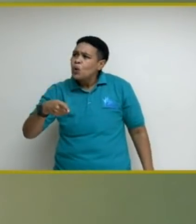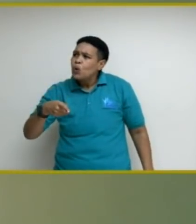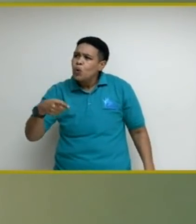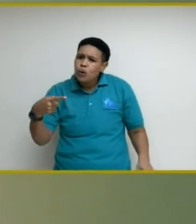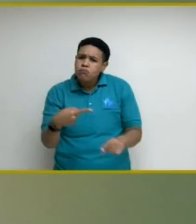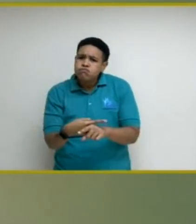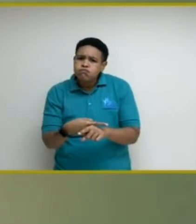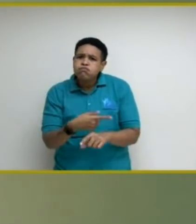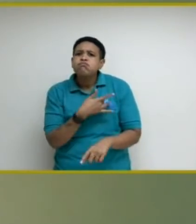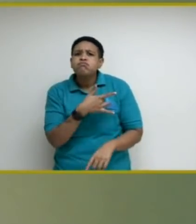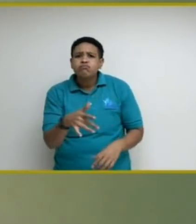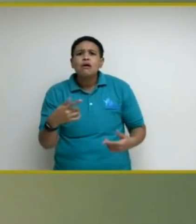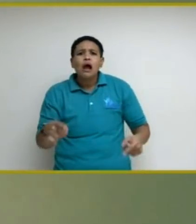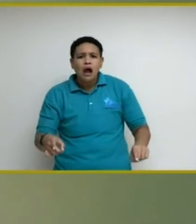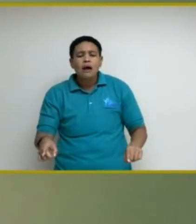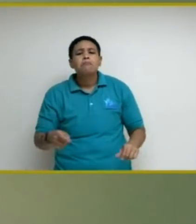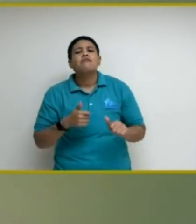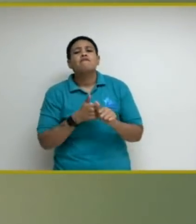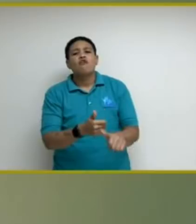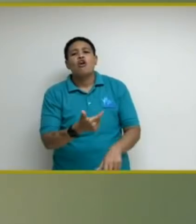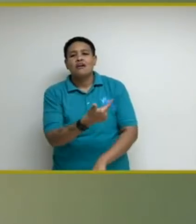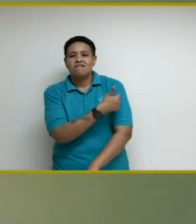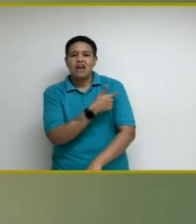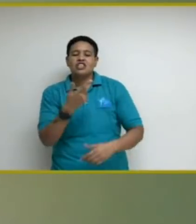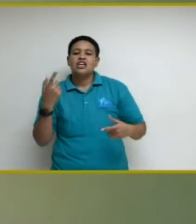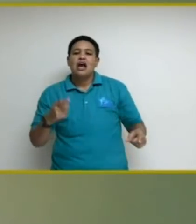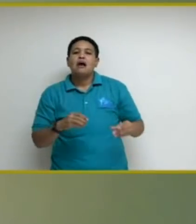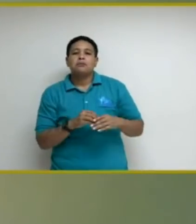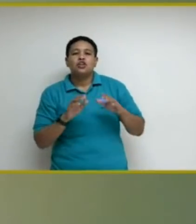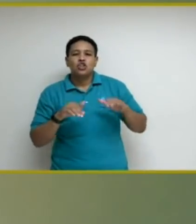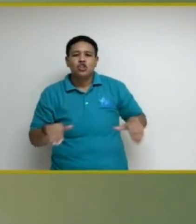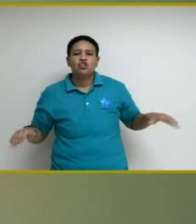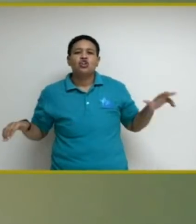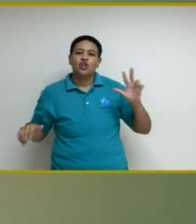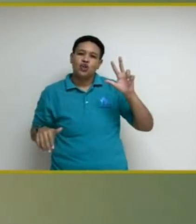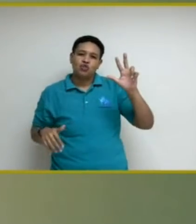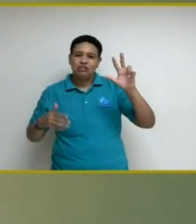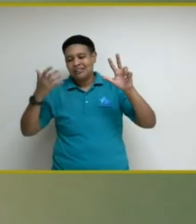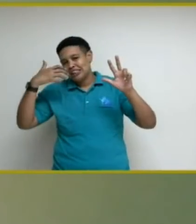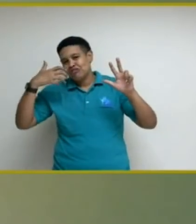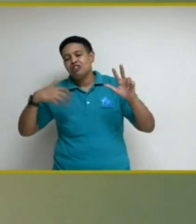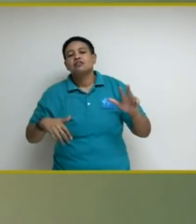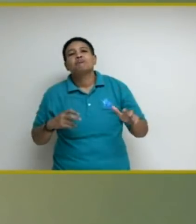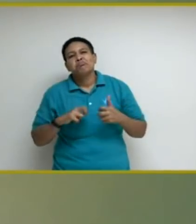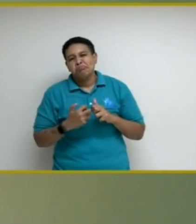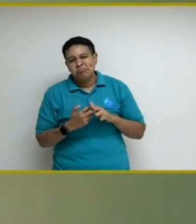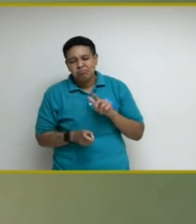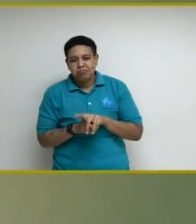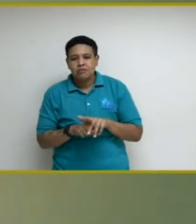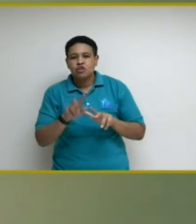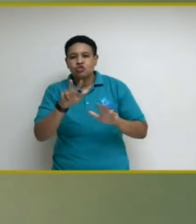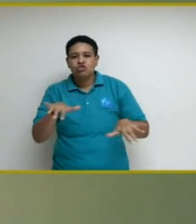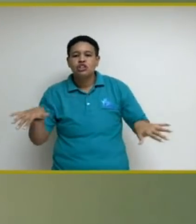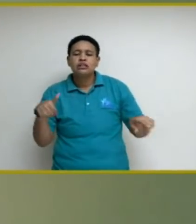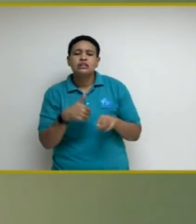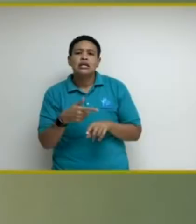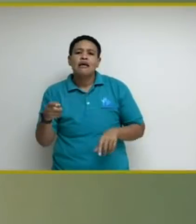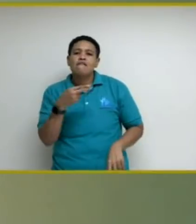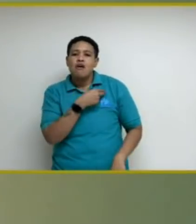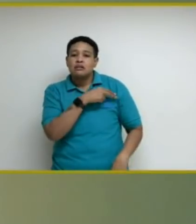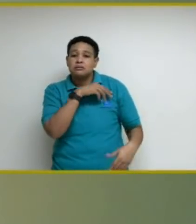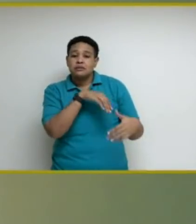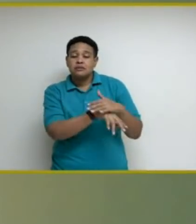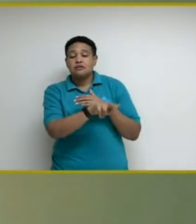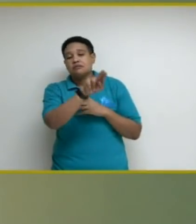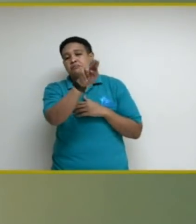as serious events following vaccination in children. 3 children were